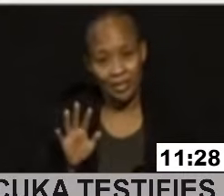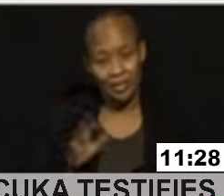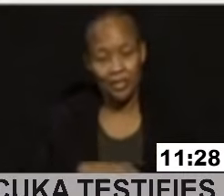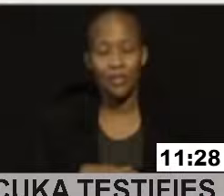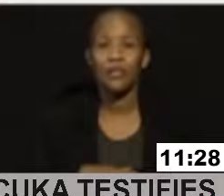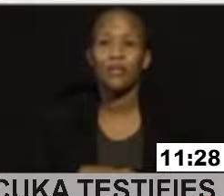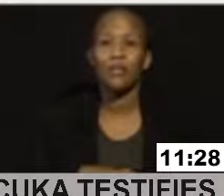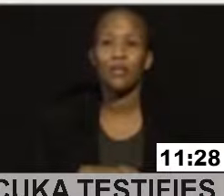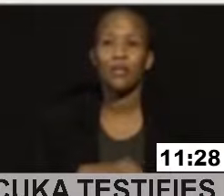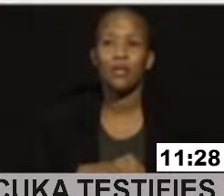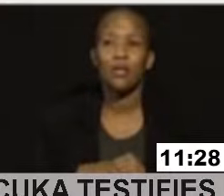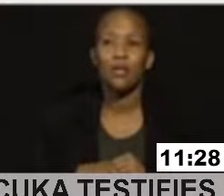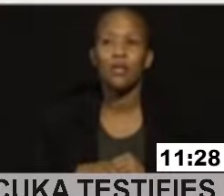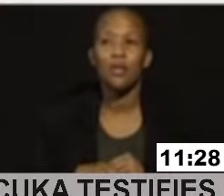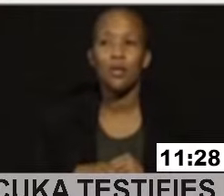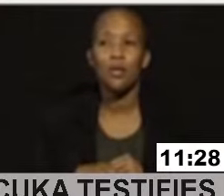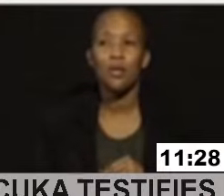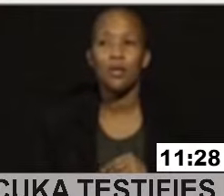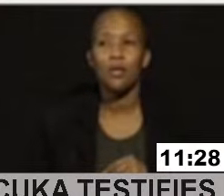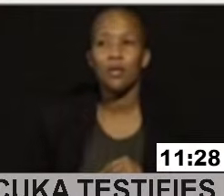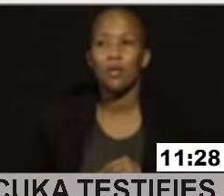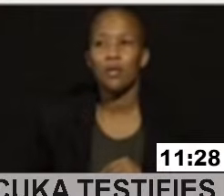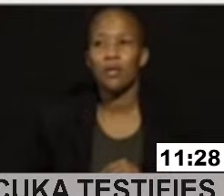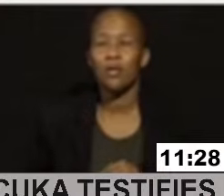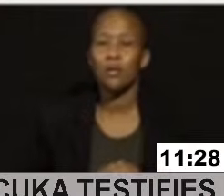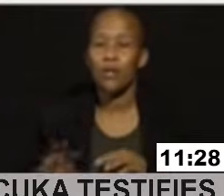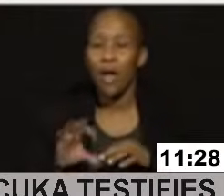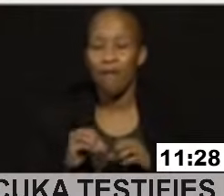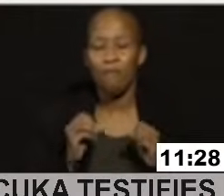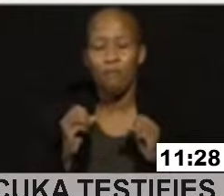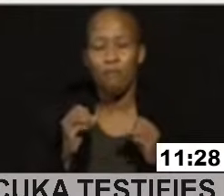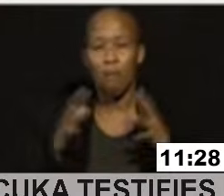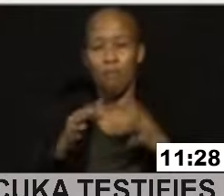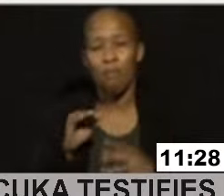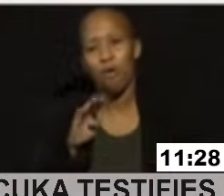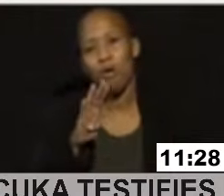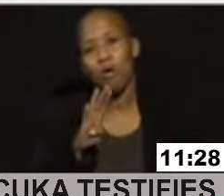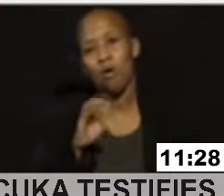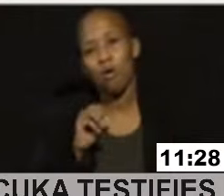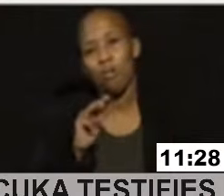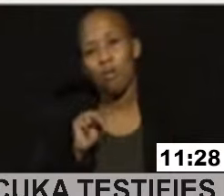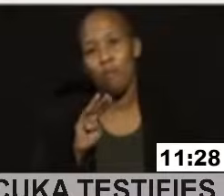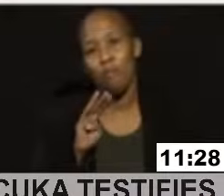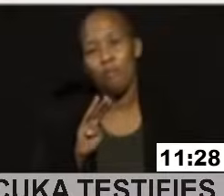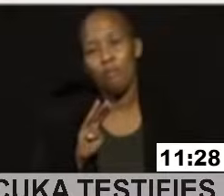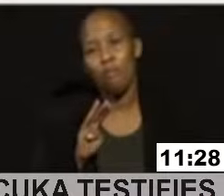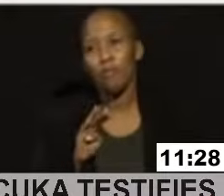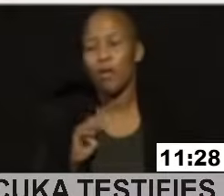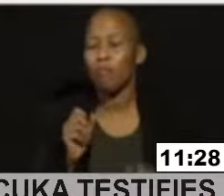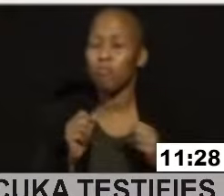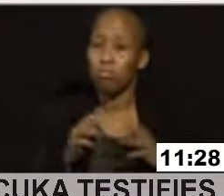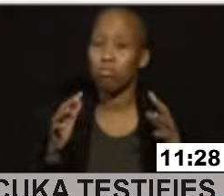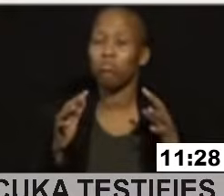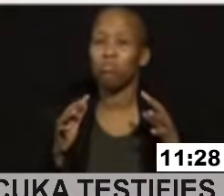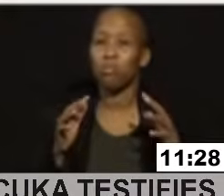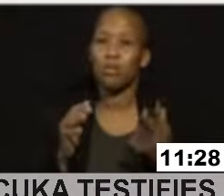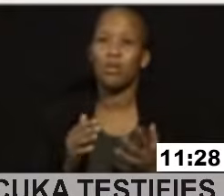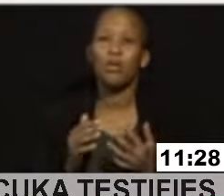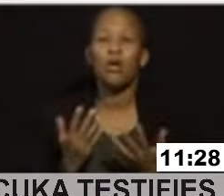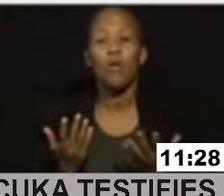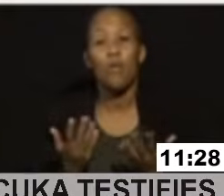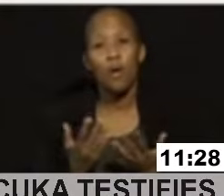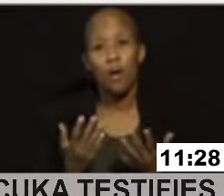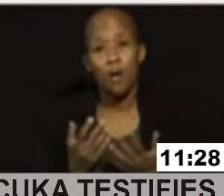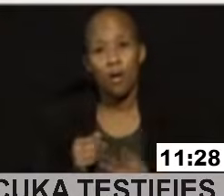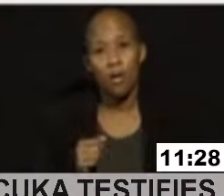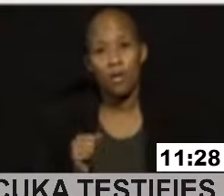There were a number of bombs that were exploding. There's one that exploded in the Hollywood cinema in the